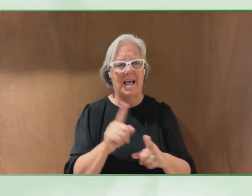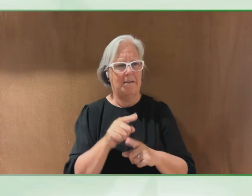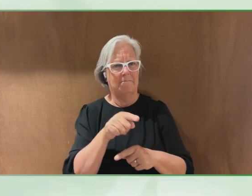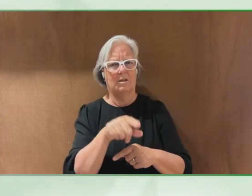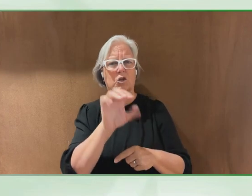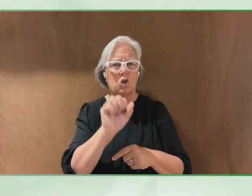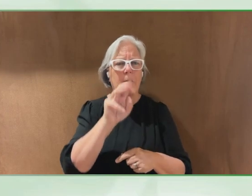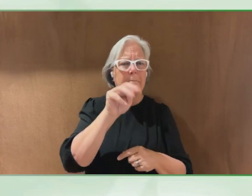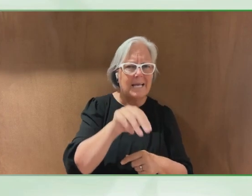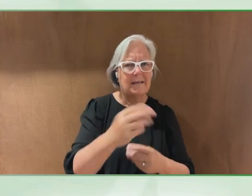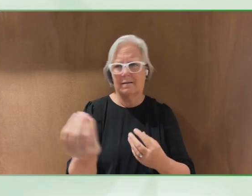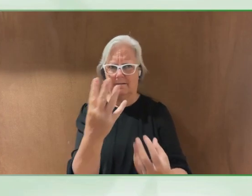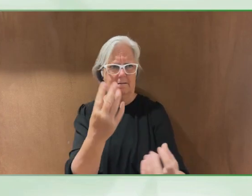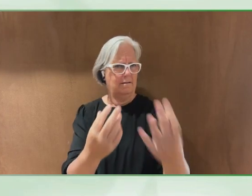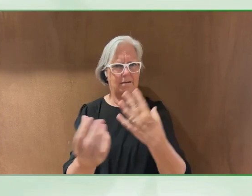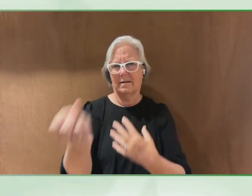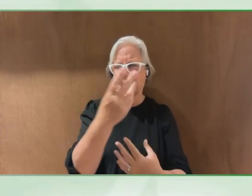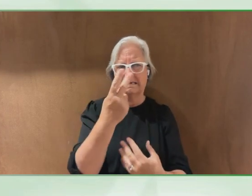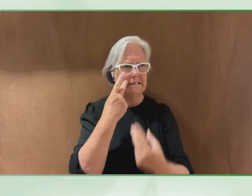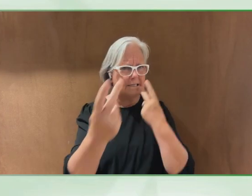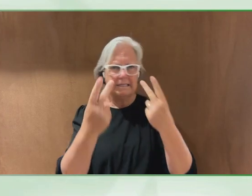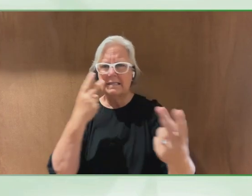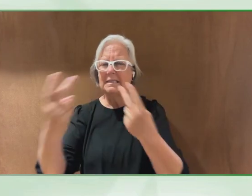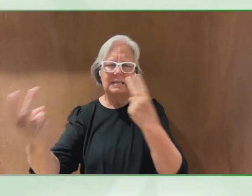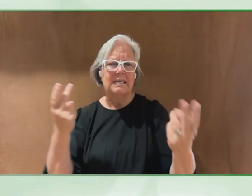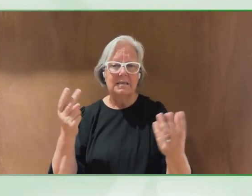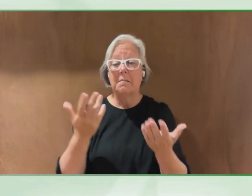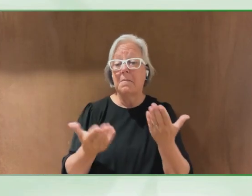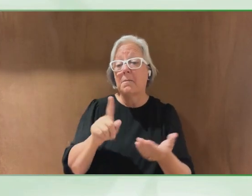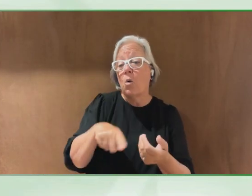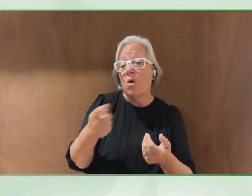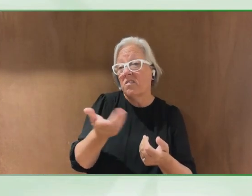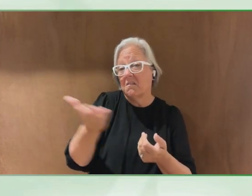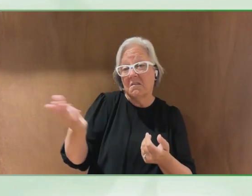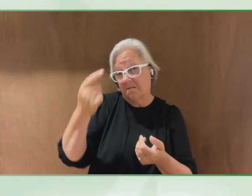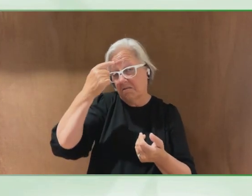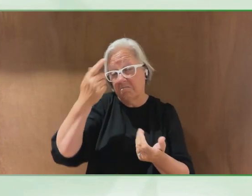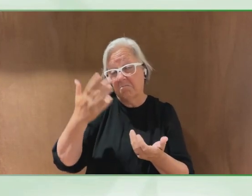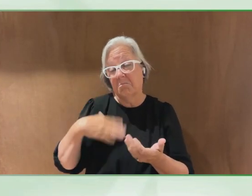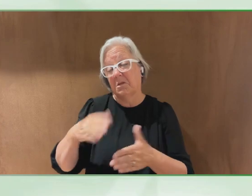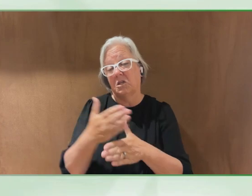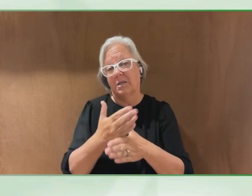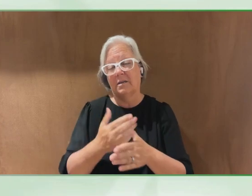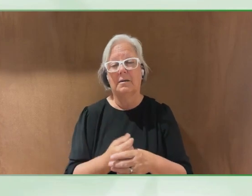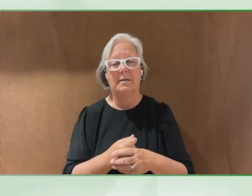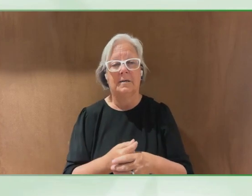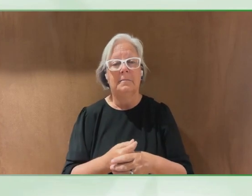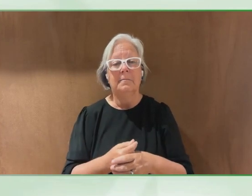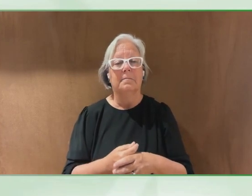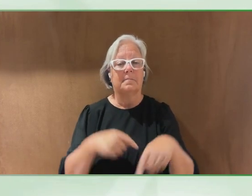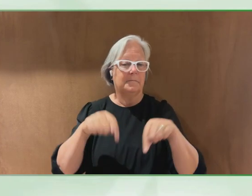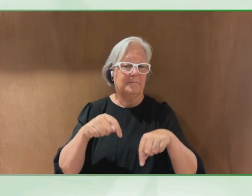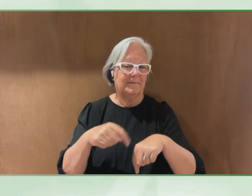have other things to share too. Yes, we have already great examples, yes, in that term. Okay, we